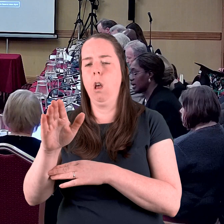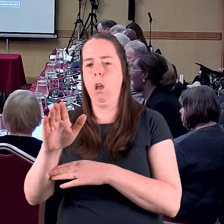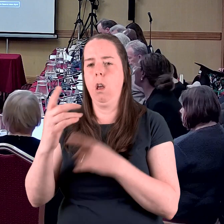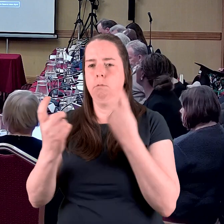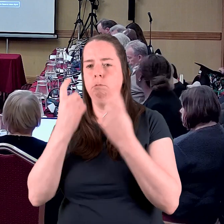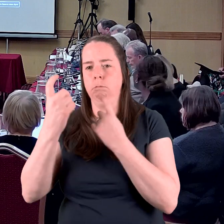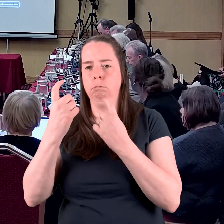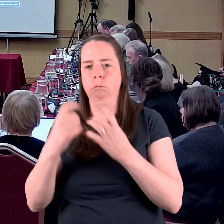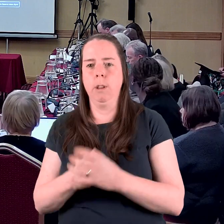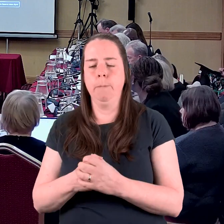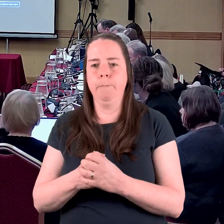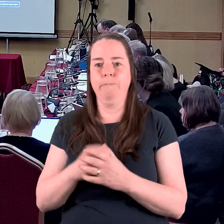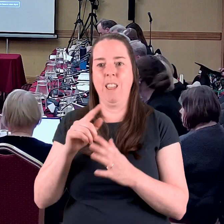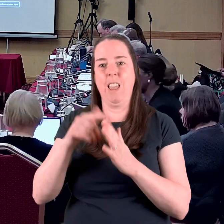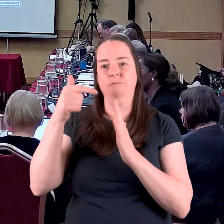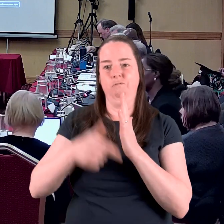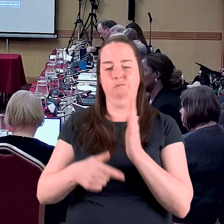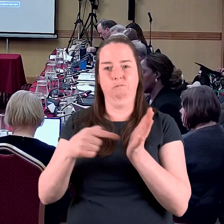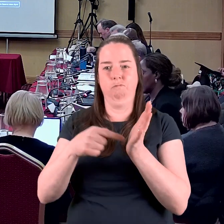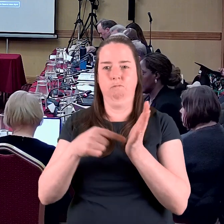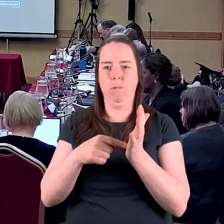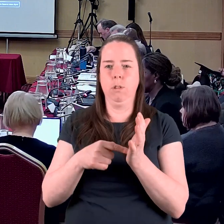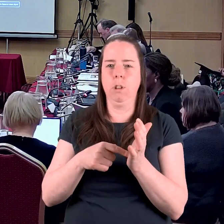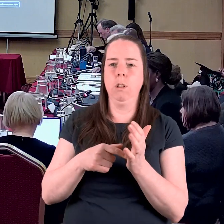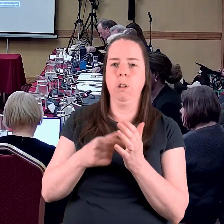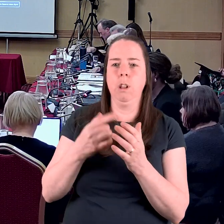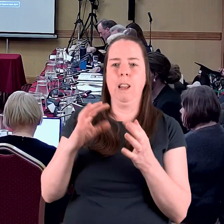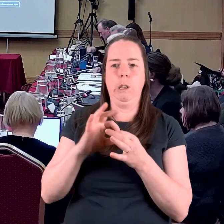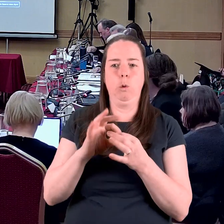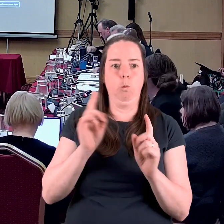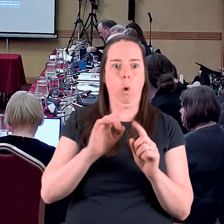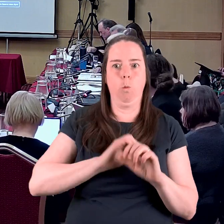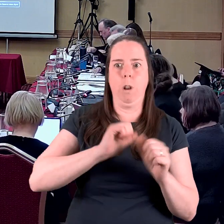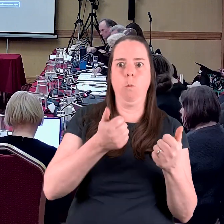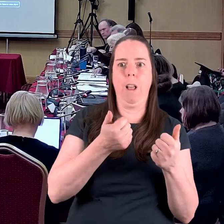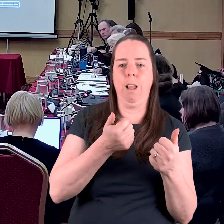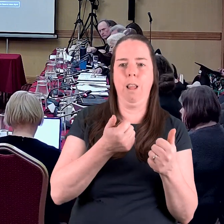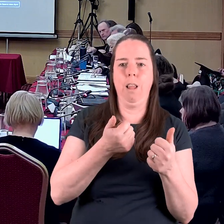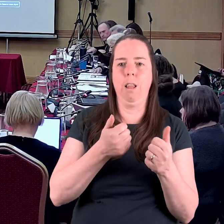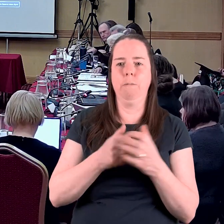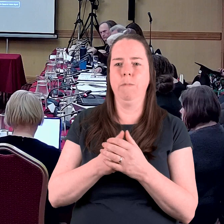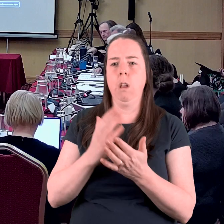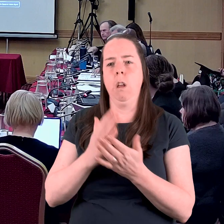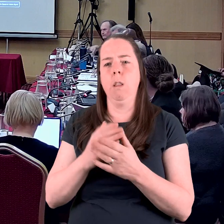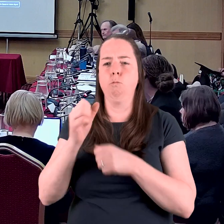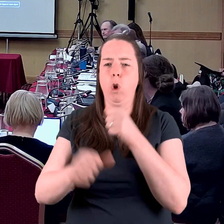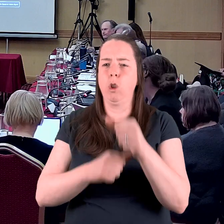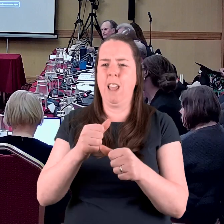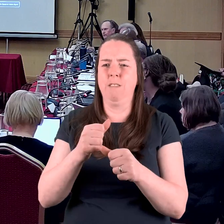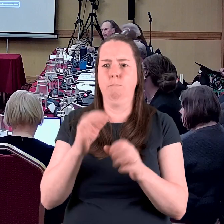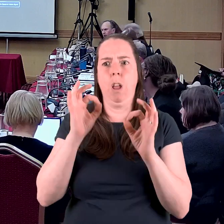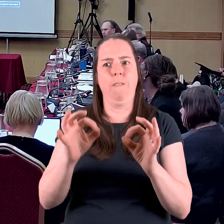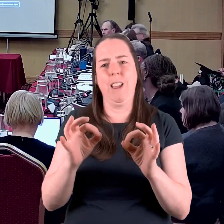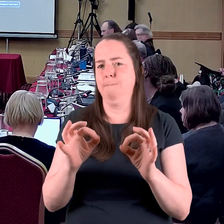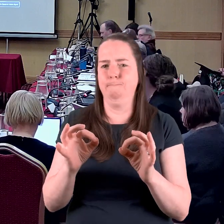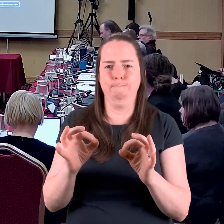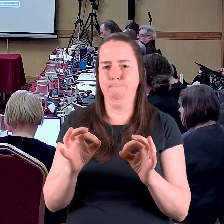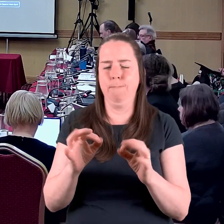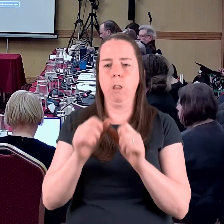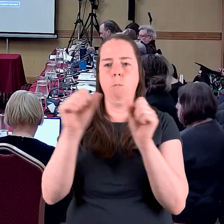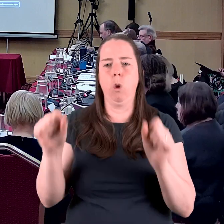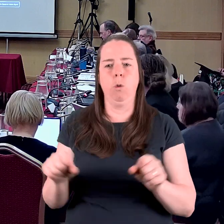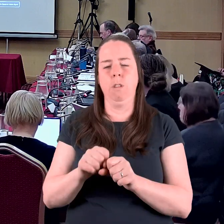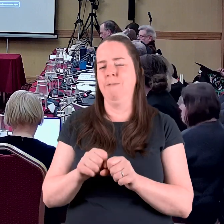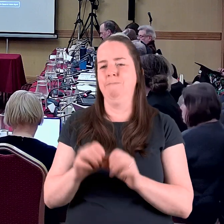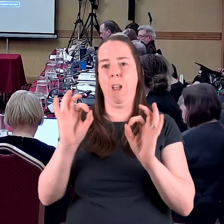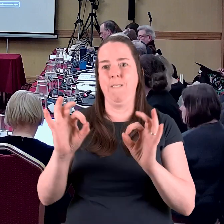on, an area to consider for the future. And that is detailed there in terms of some of the things that went well. And obviously